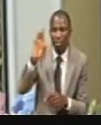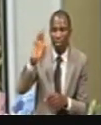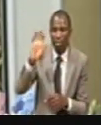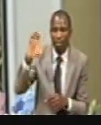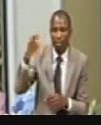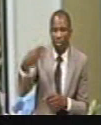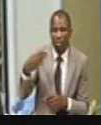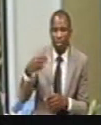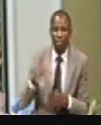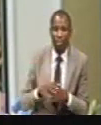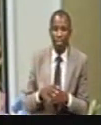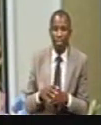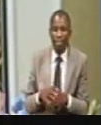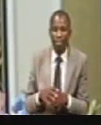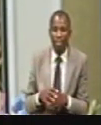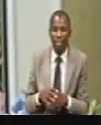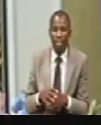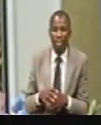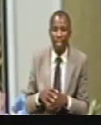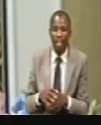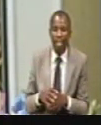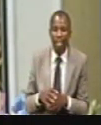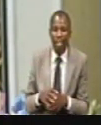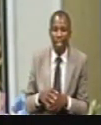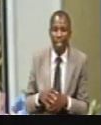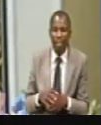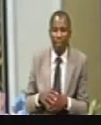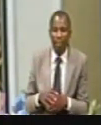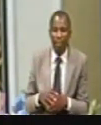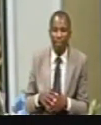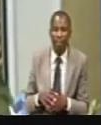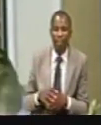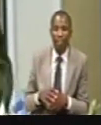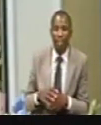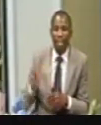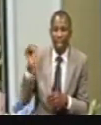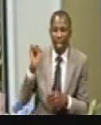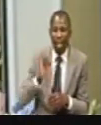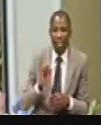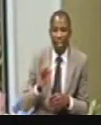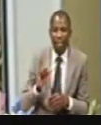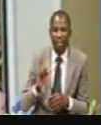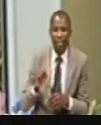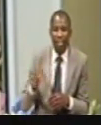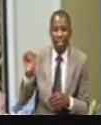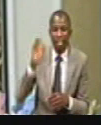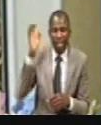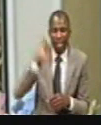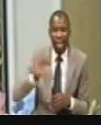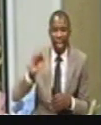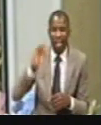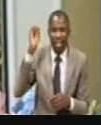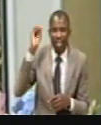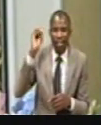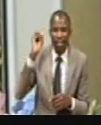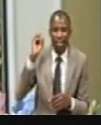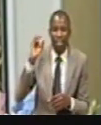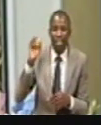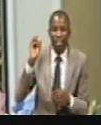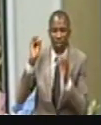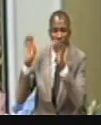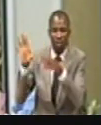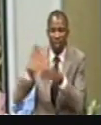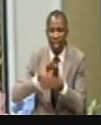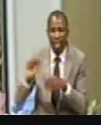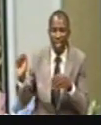of March, I went to my farm to cultivate. Suddenly, I draw a stick. The stick hit to my right